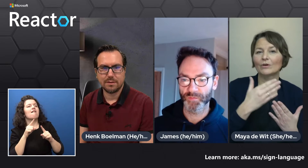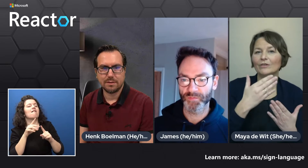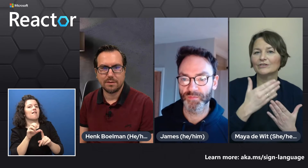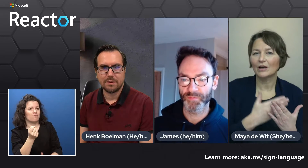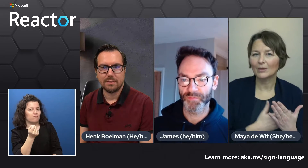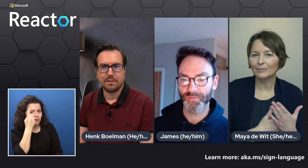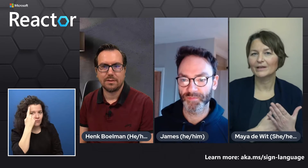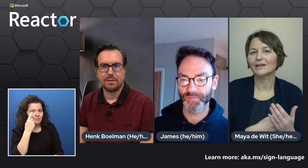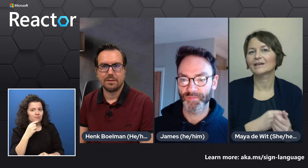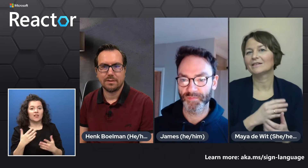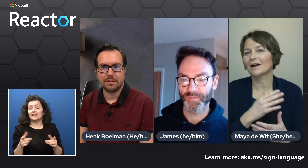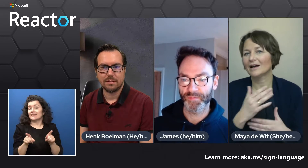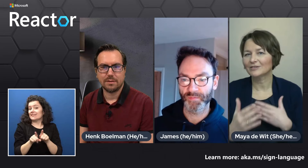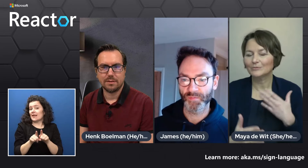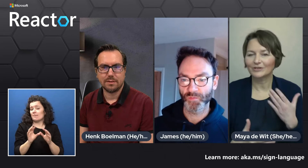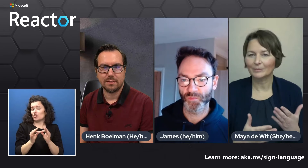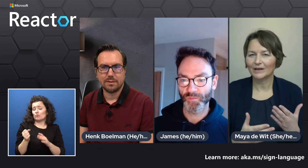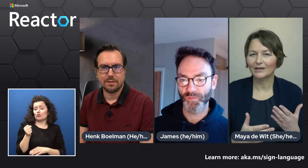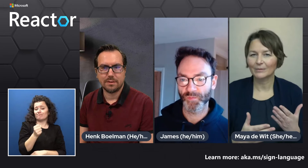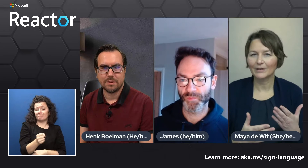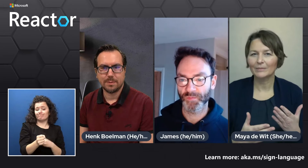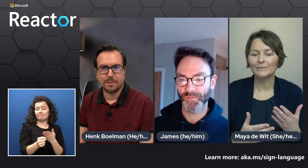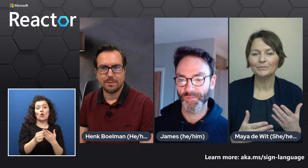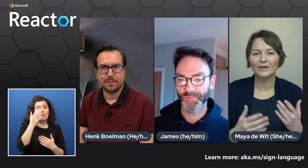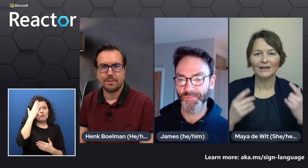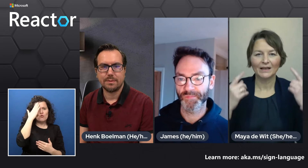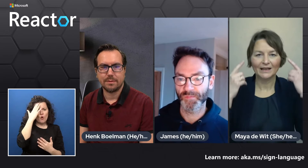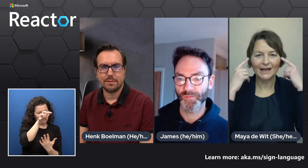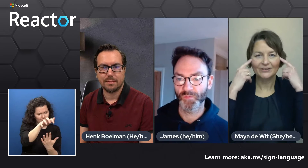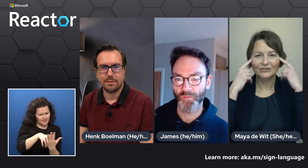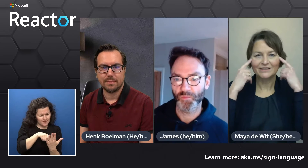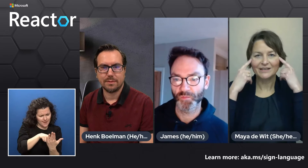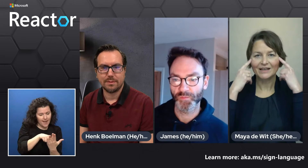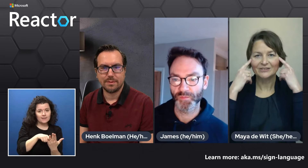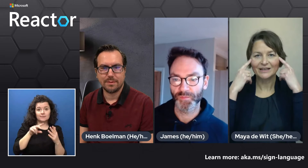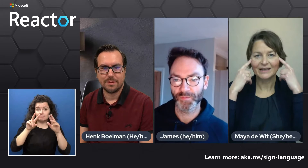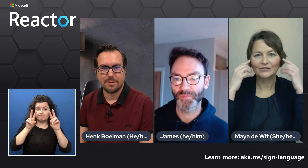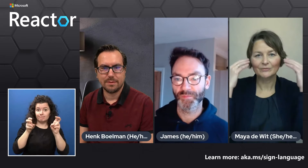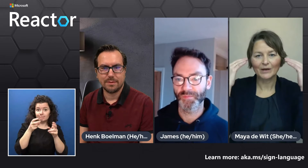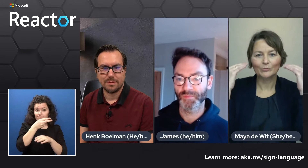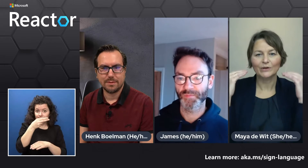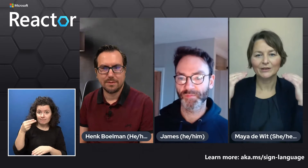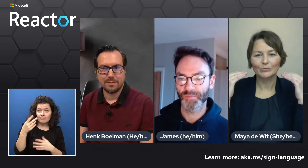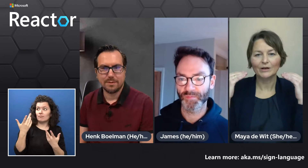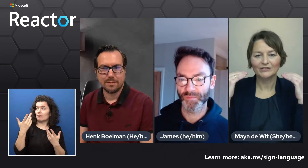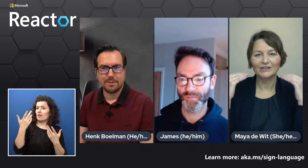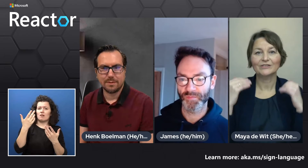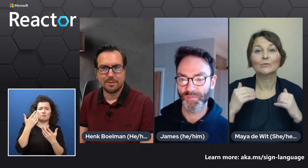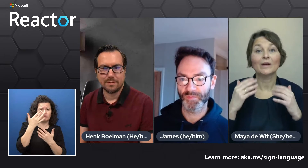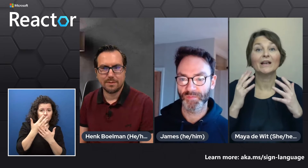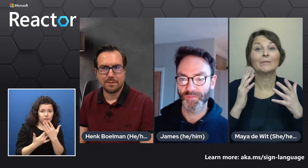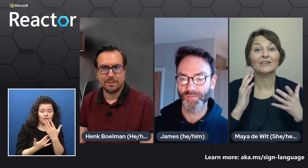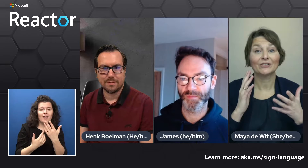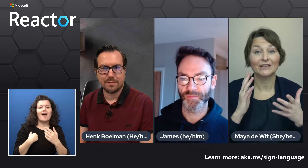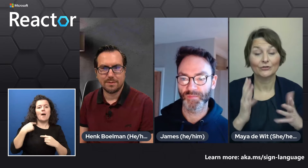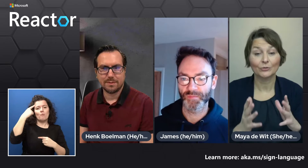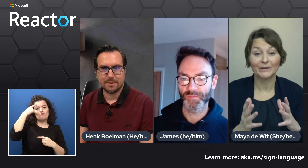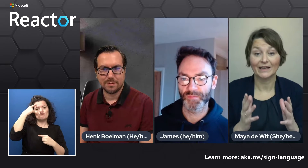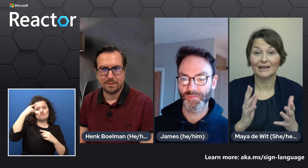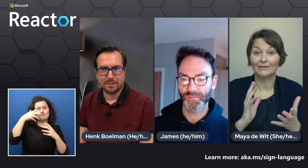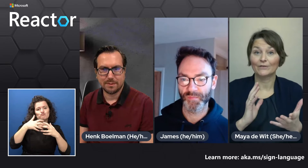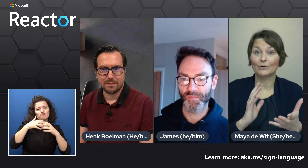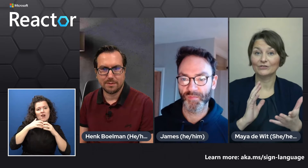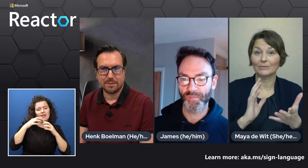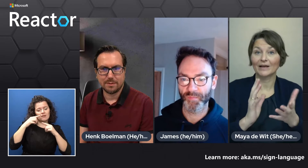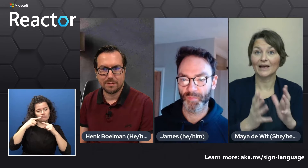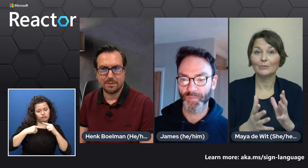or the topic, the items that might come up, it actually takes less of my brain processing when I'm actually interpreting. I